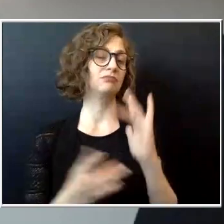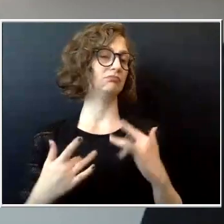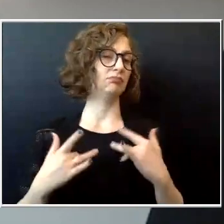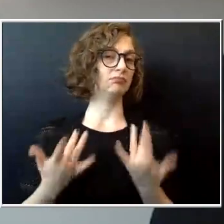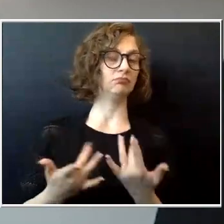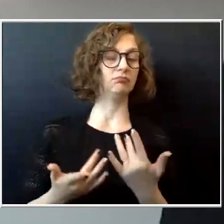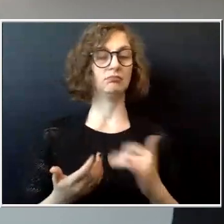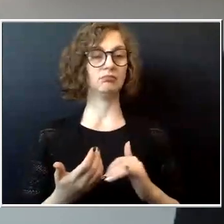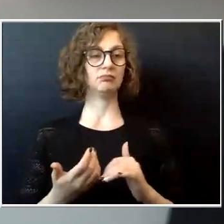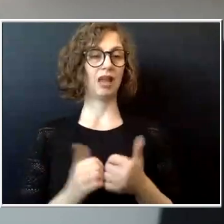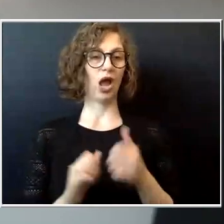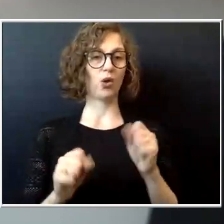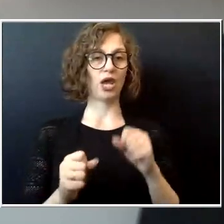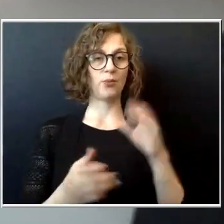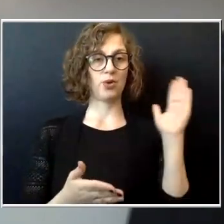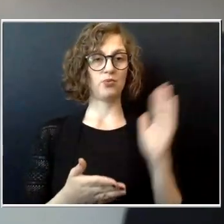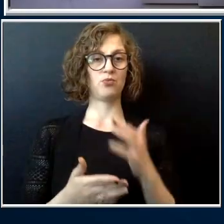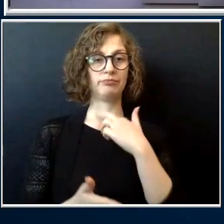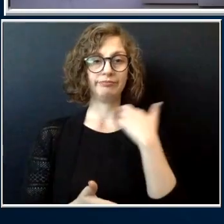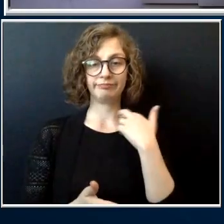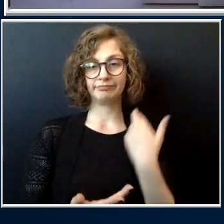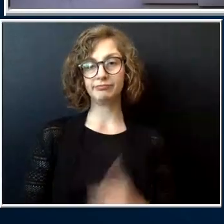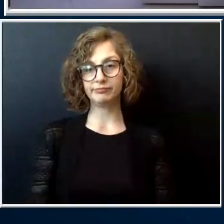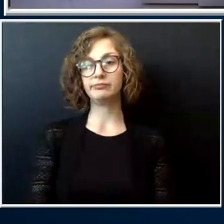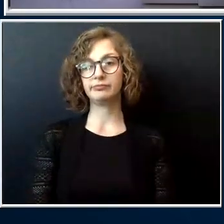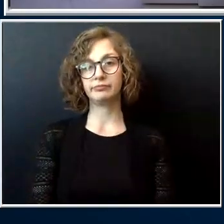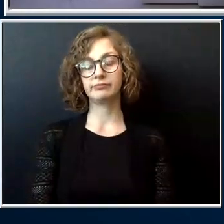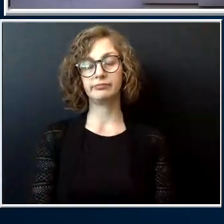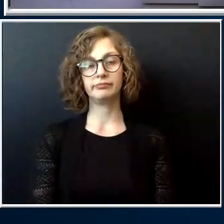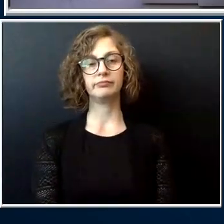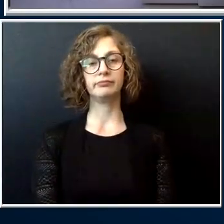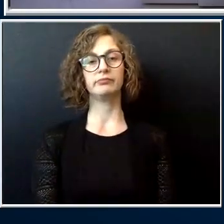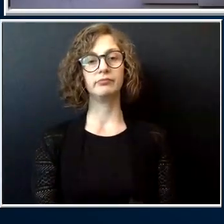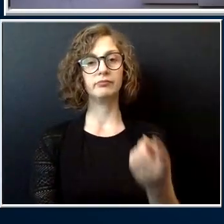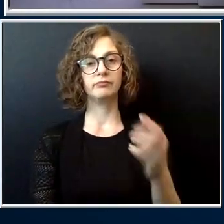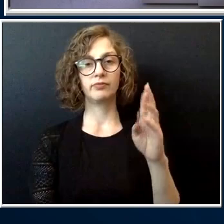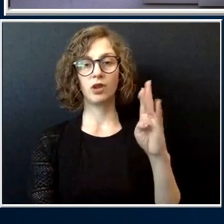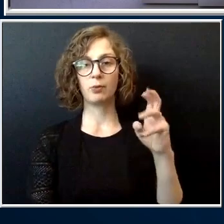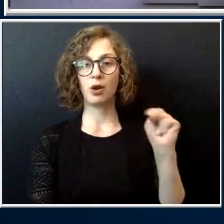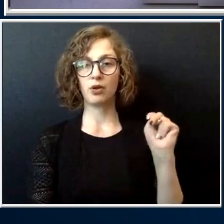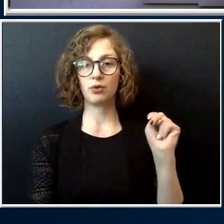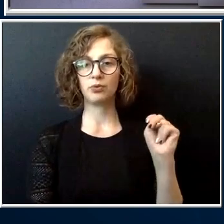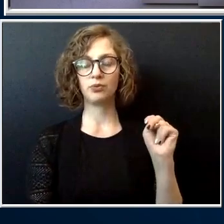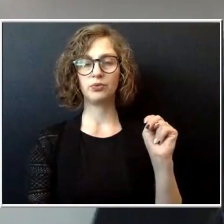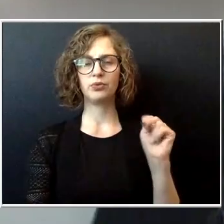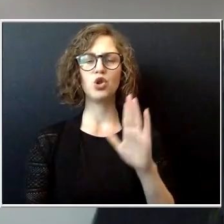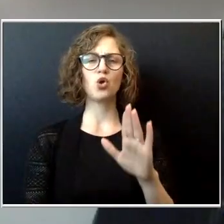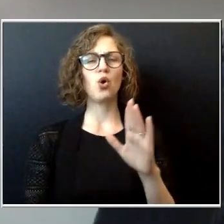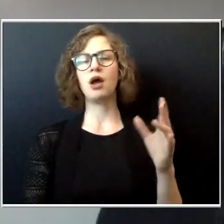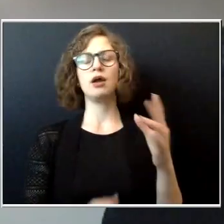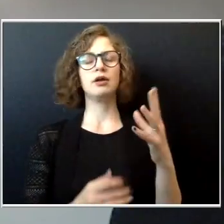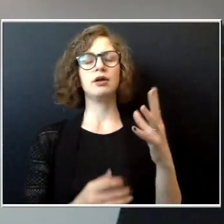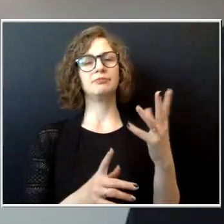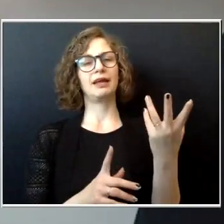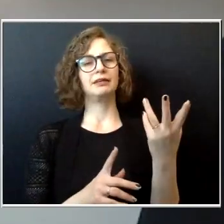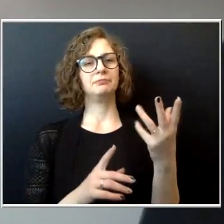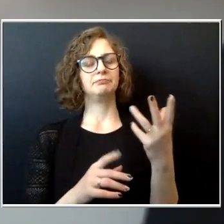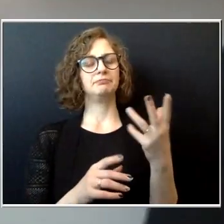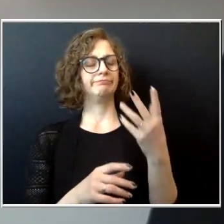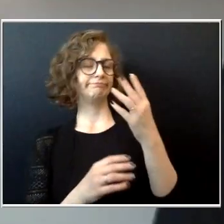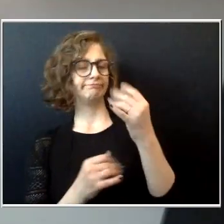reduce those cancers. Dr. Brown, what's the big takeaway from our conversation today?